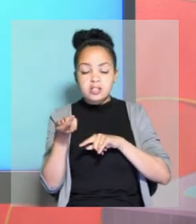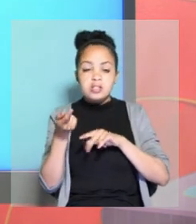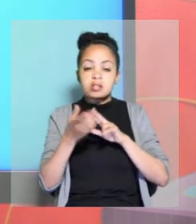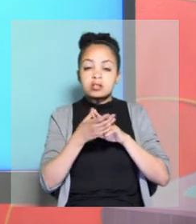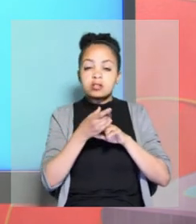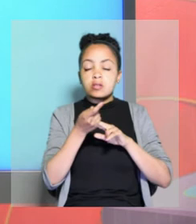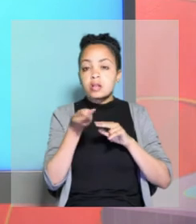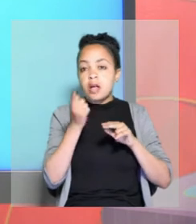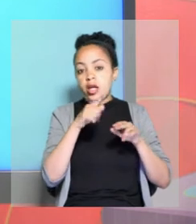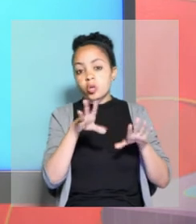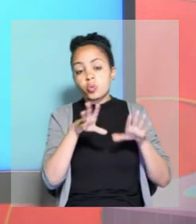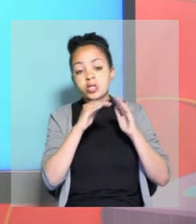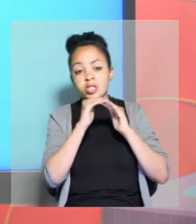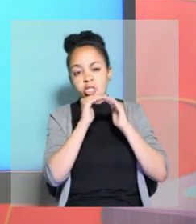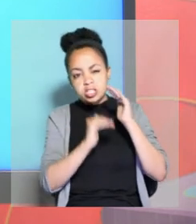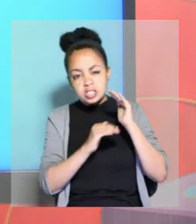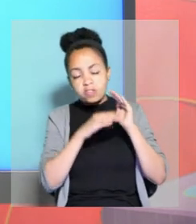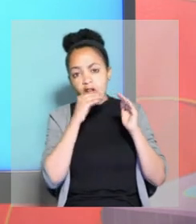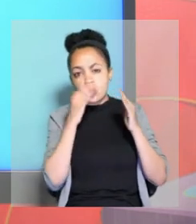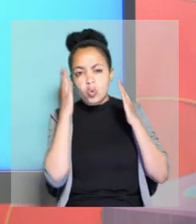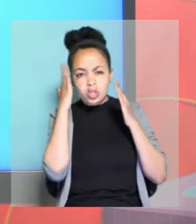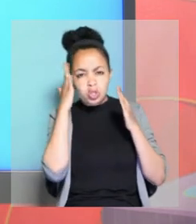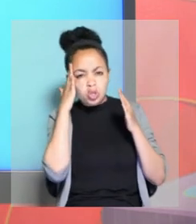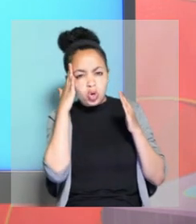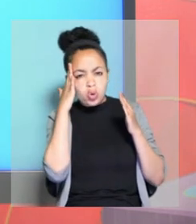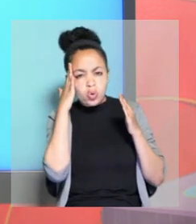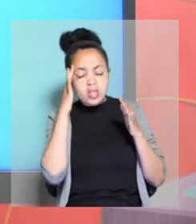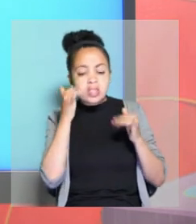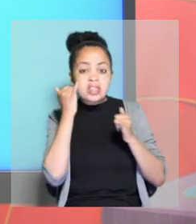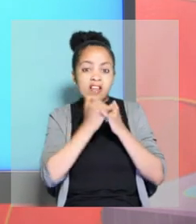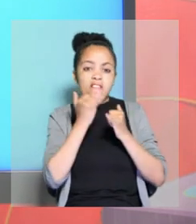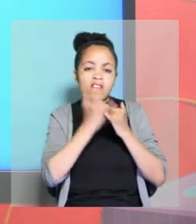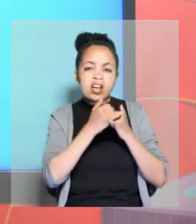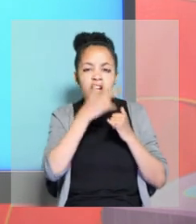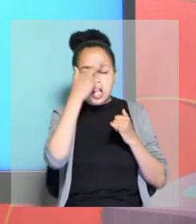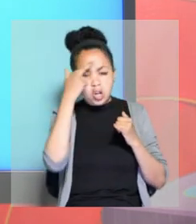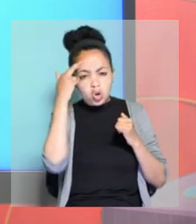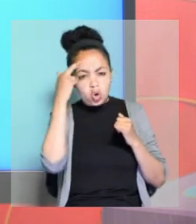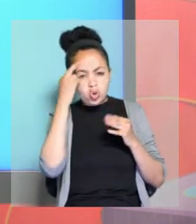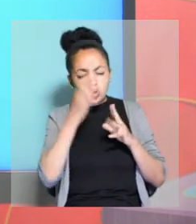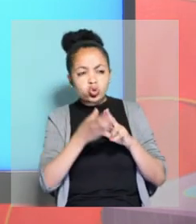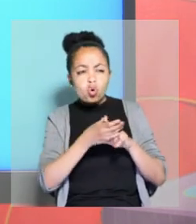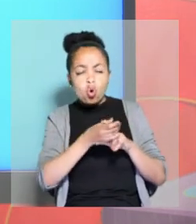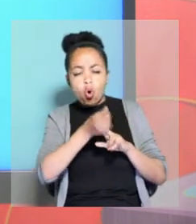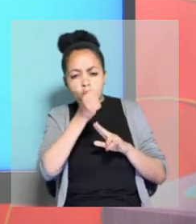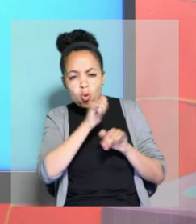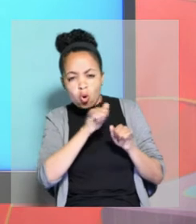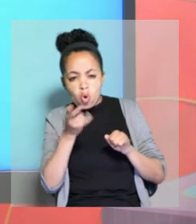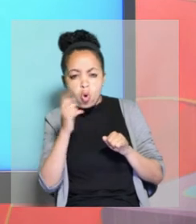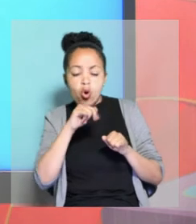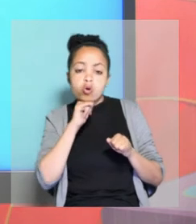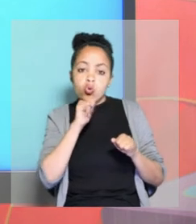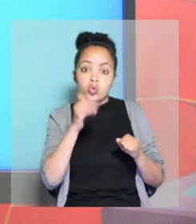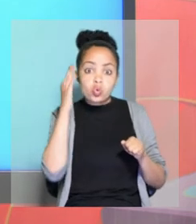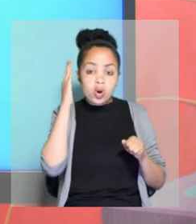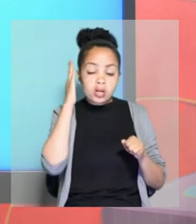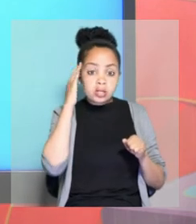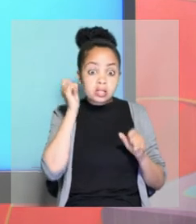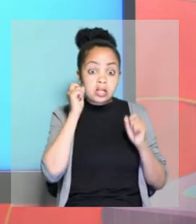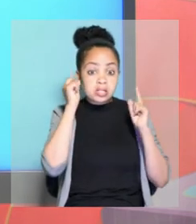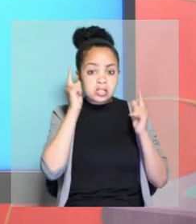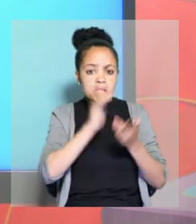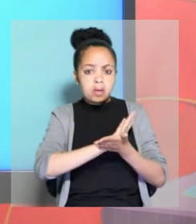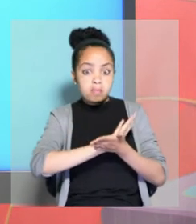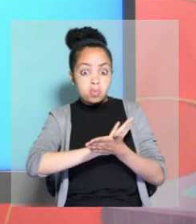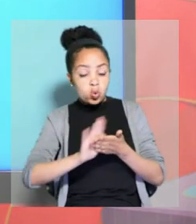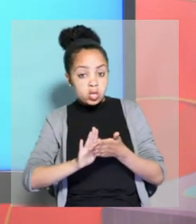homozygous recessive trait, and wanted to know whether the final cross is homozygous or not to understand the purity of the